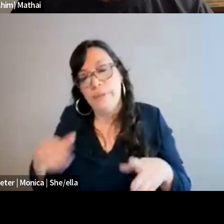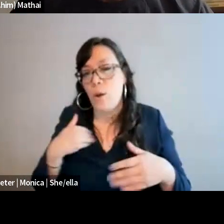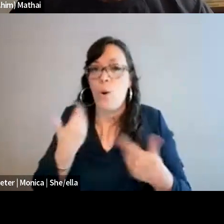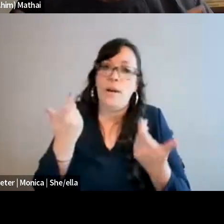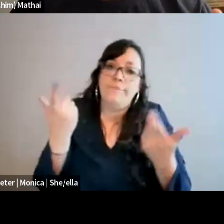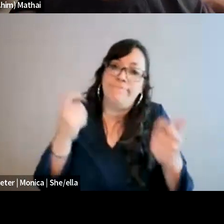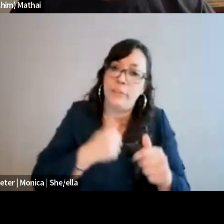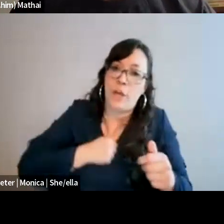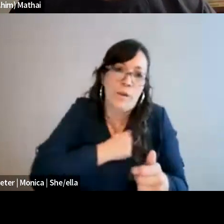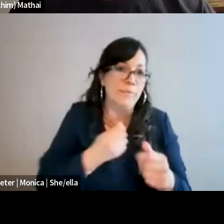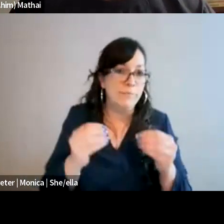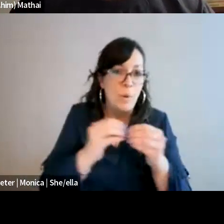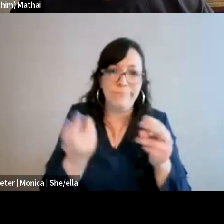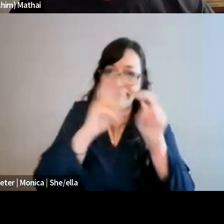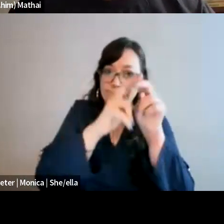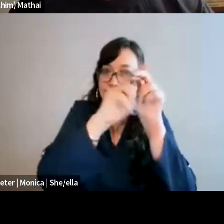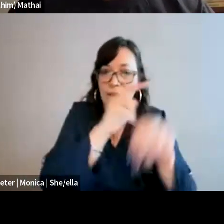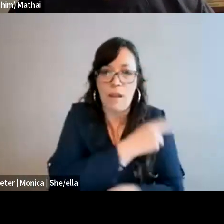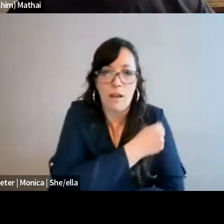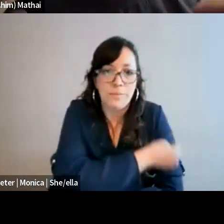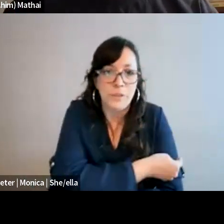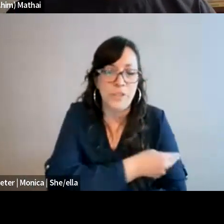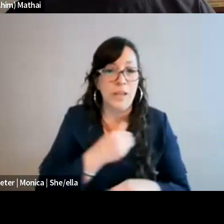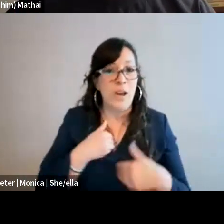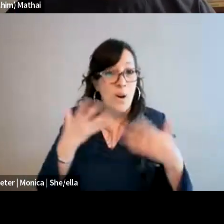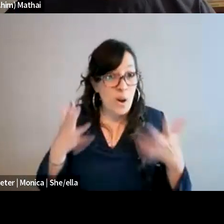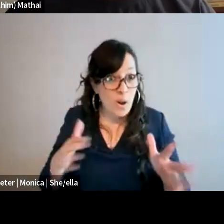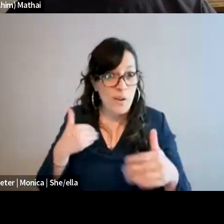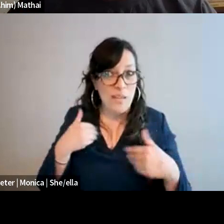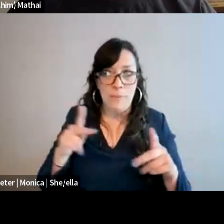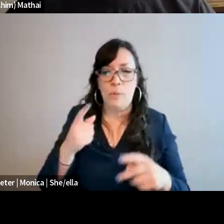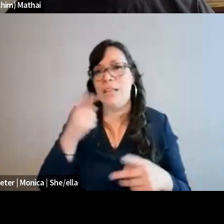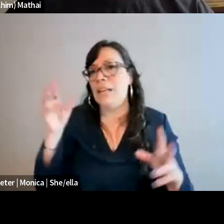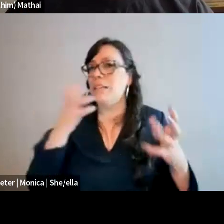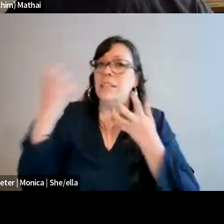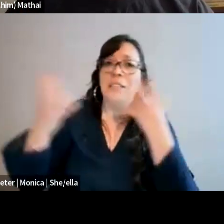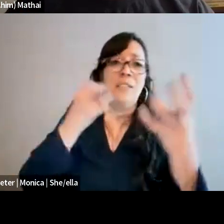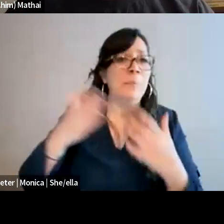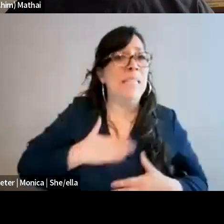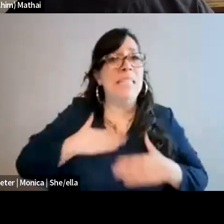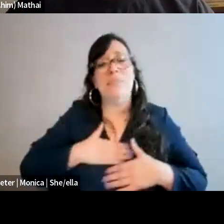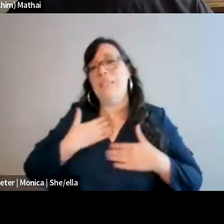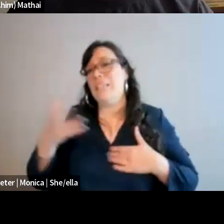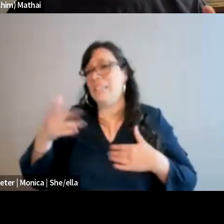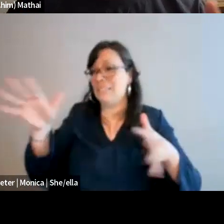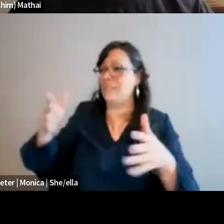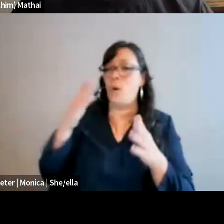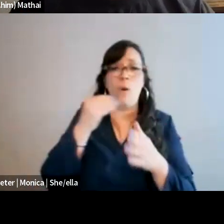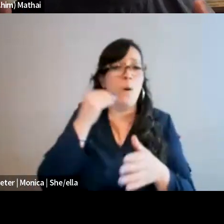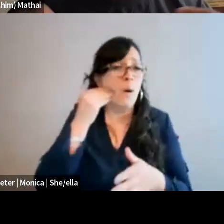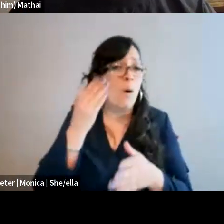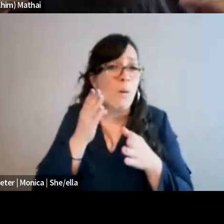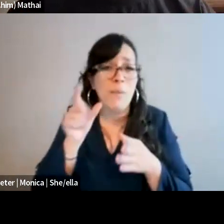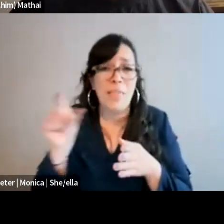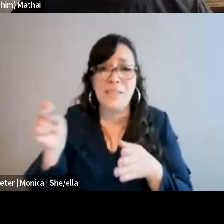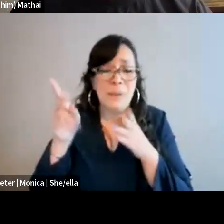hospitalizations. So at that time, there was already a call for more hospital to be built, more beds,